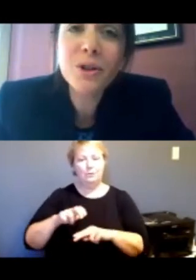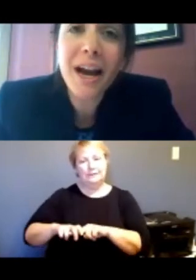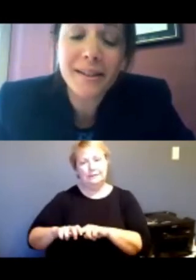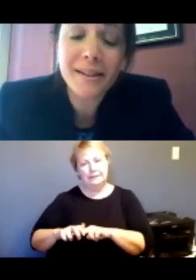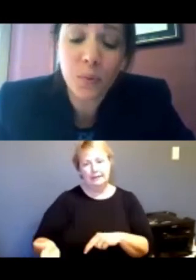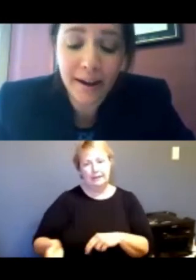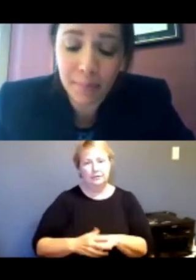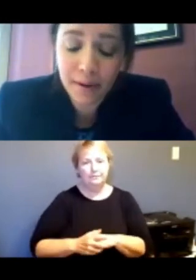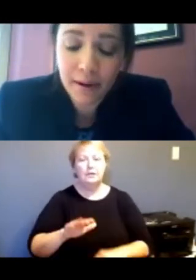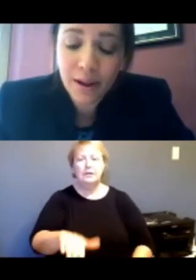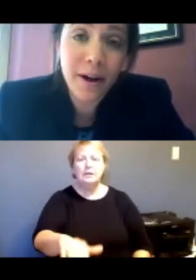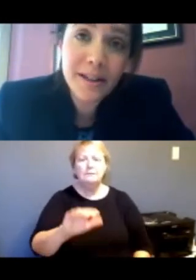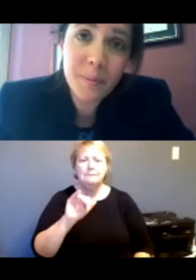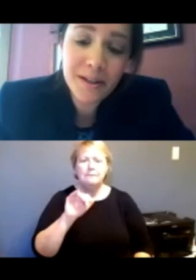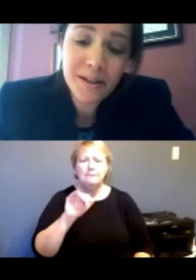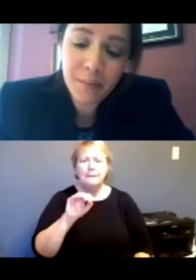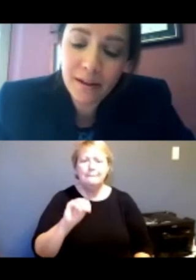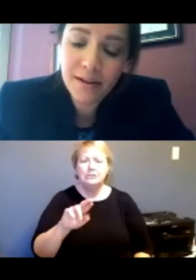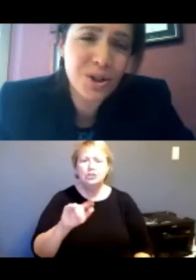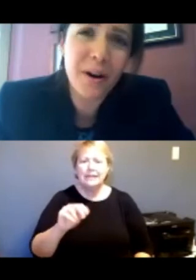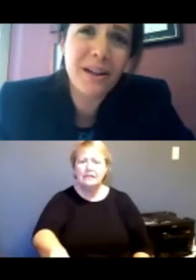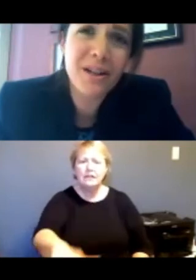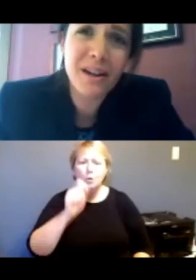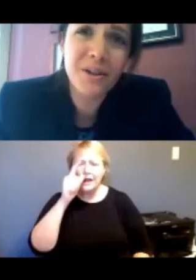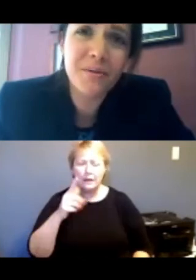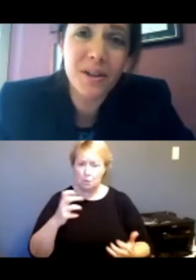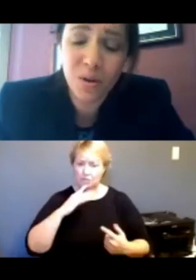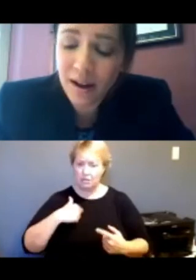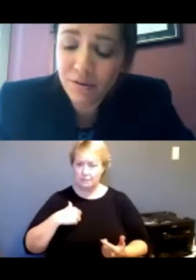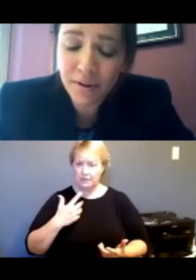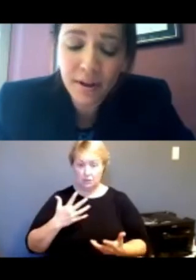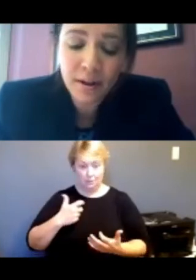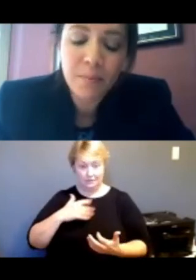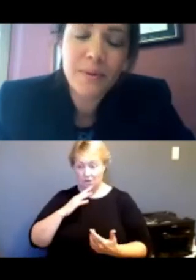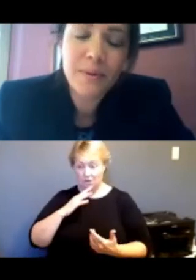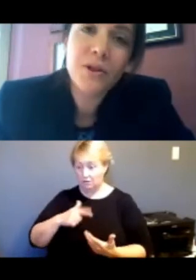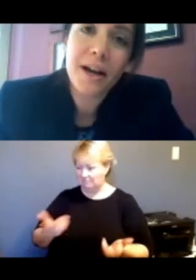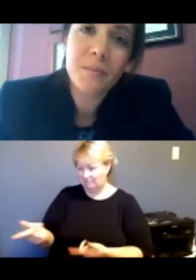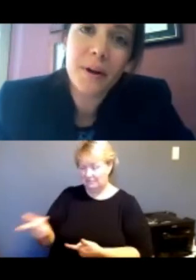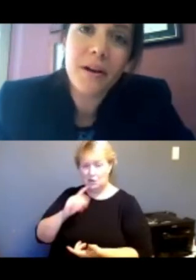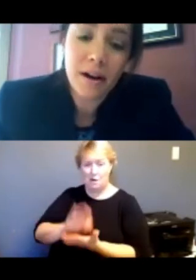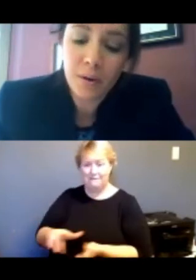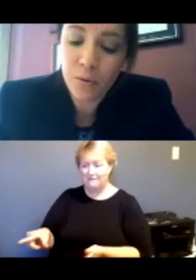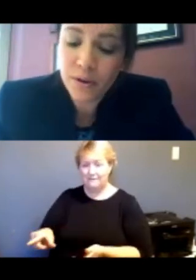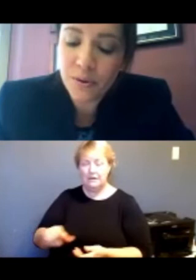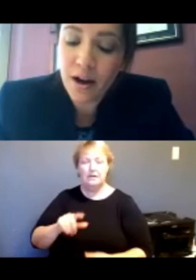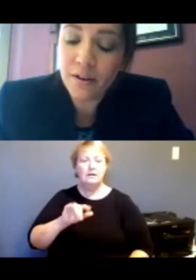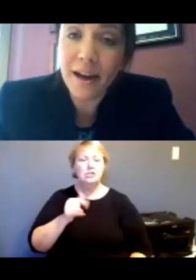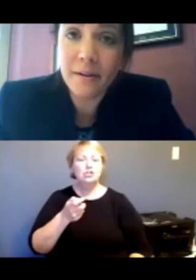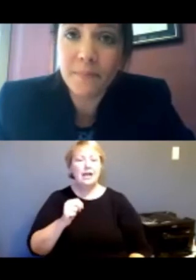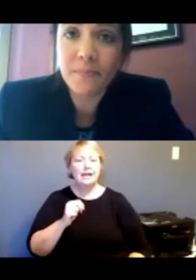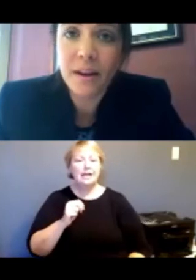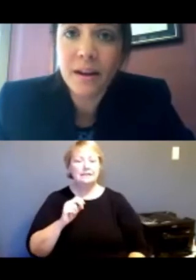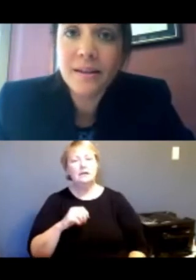"Mr. Jackson, wake up. You wanted to speak to me? Did you want me to talk to, is it your wife?" Mr. Jackson barely nodded before dozing